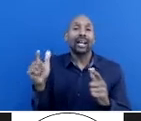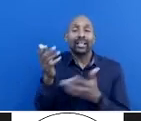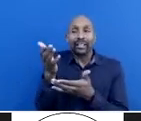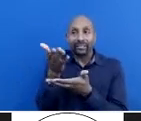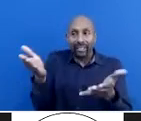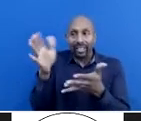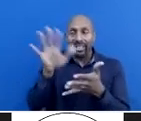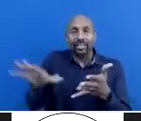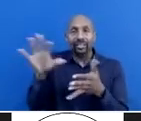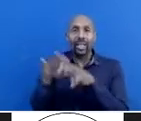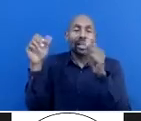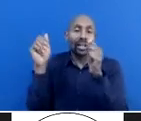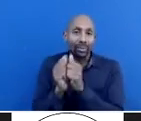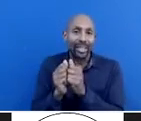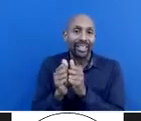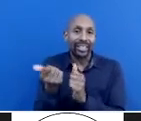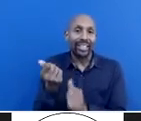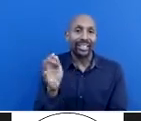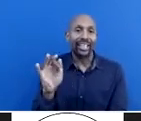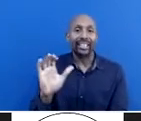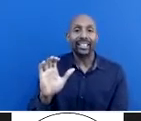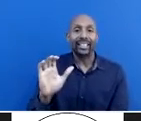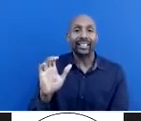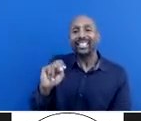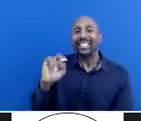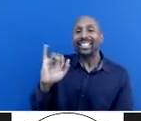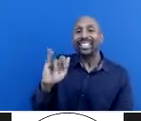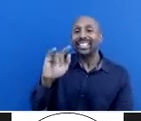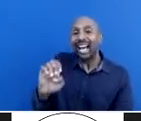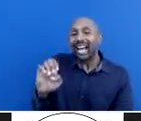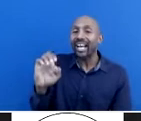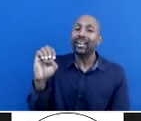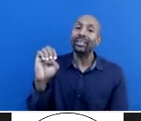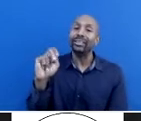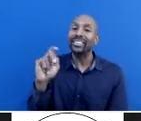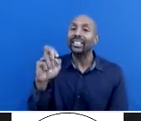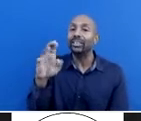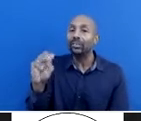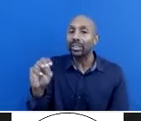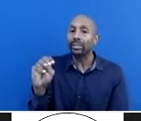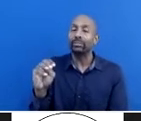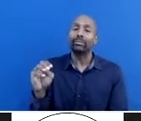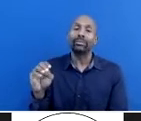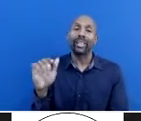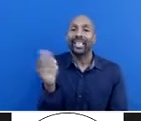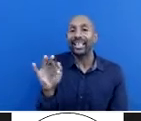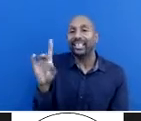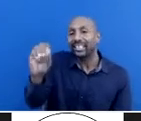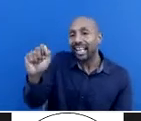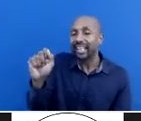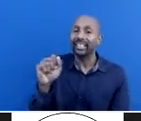this call back to Egypt. So as the original point of departure for all of the